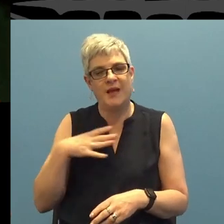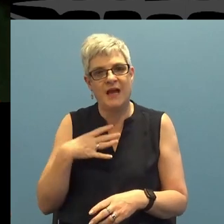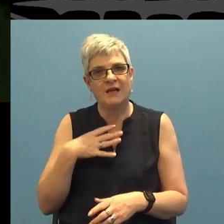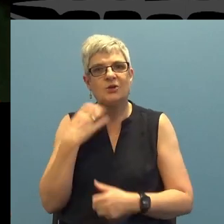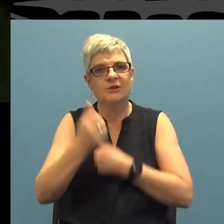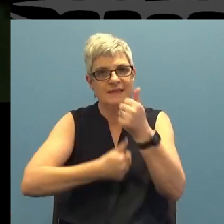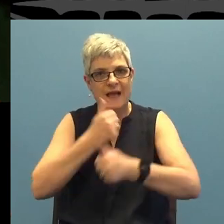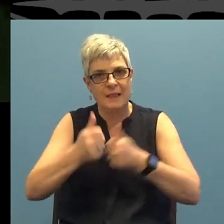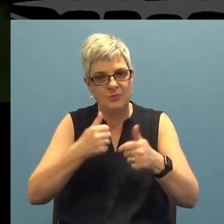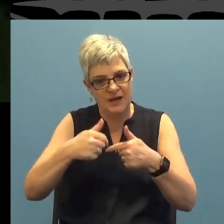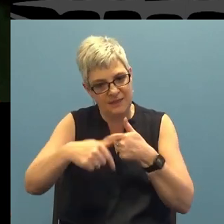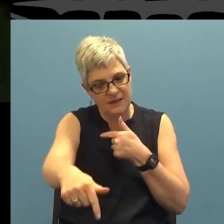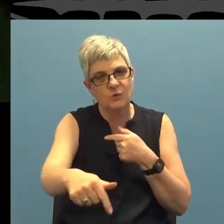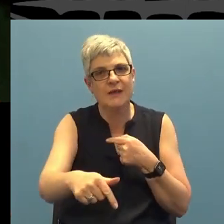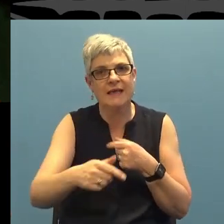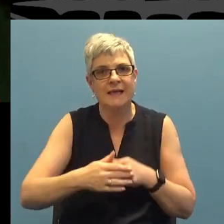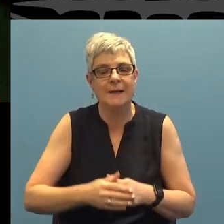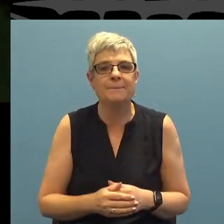in the week ahead.